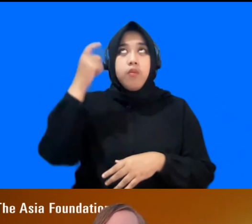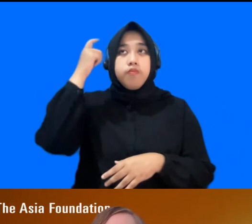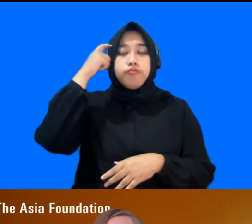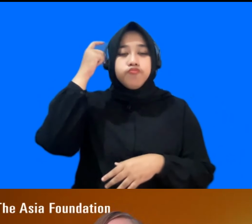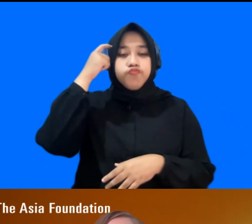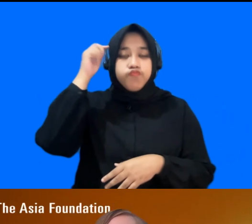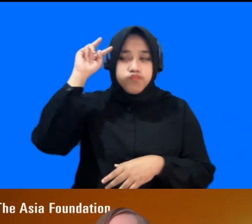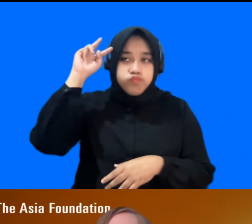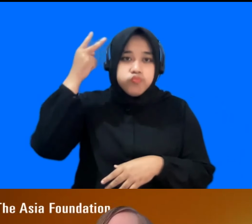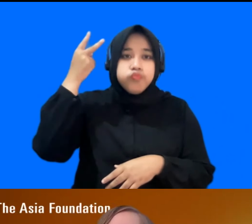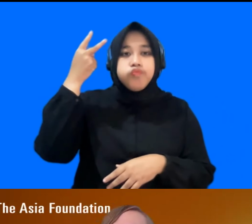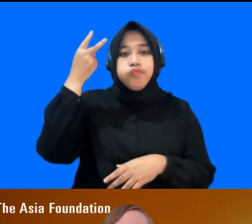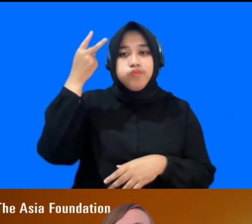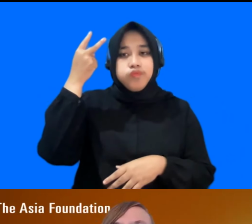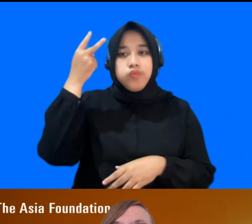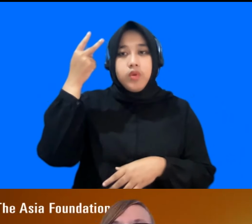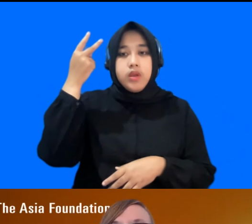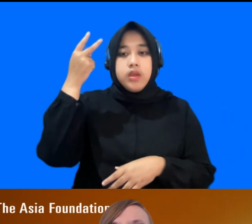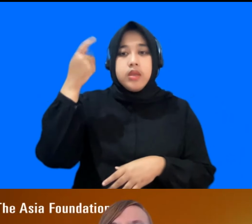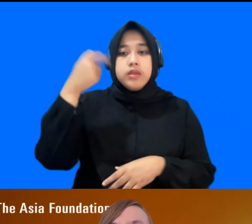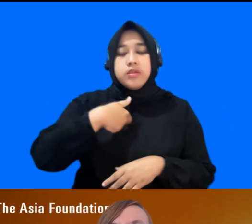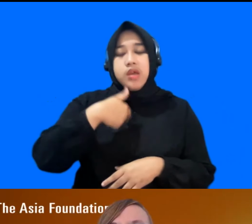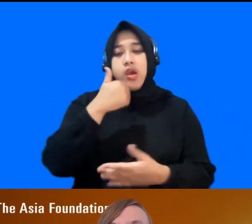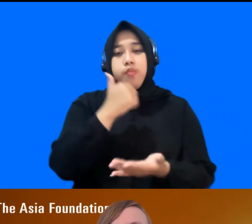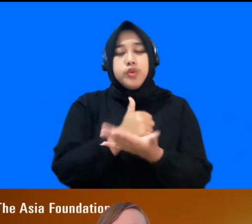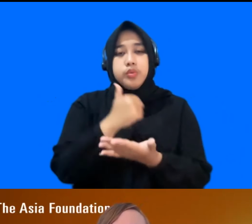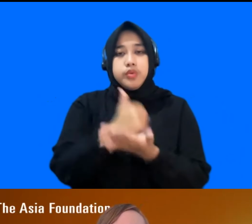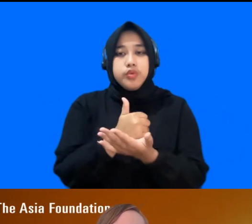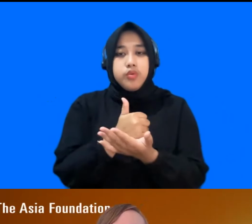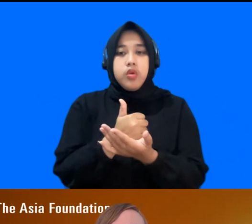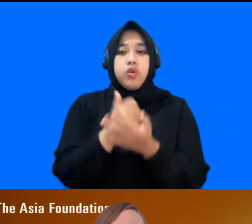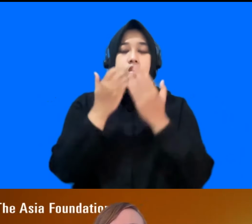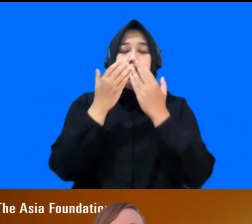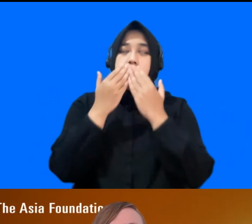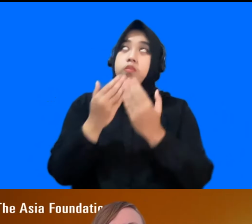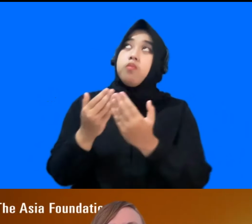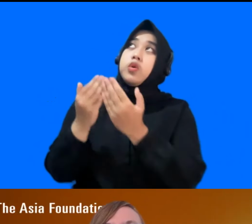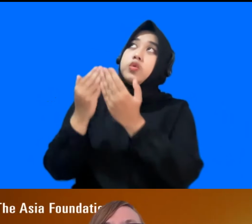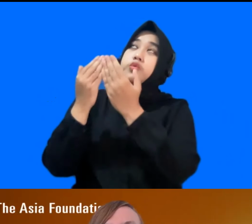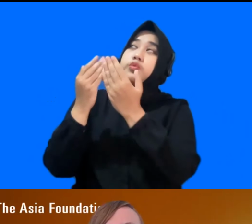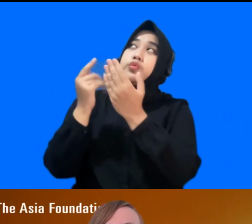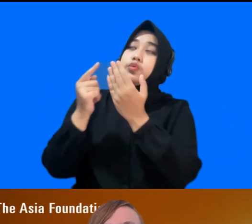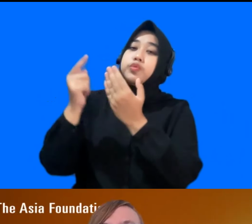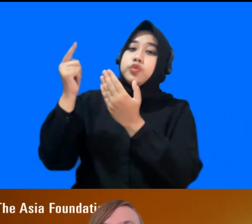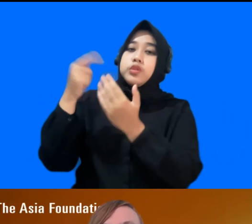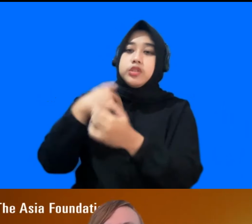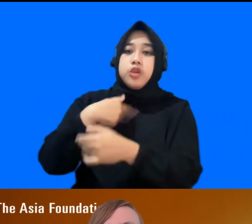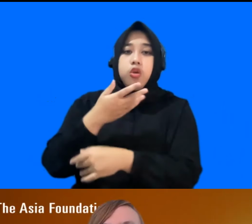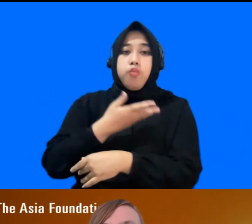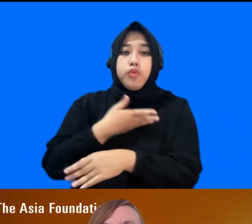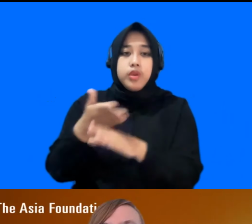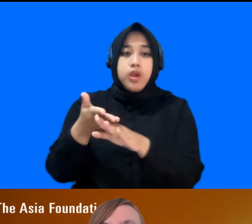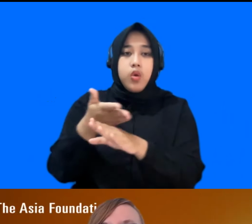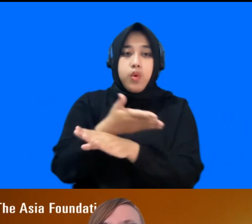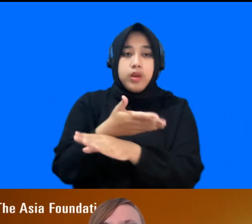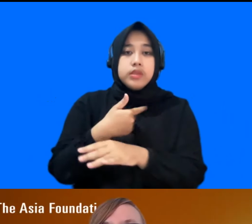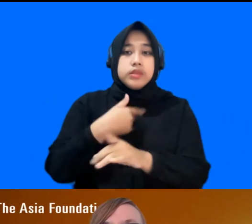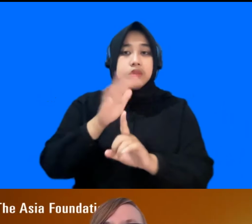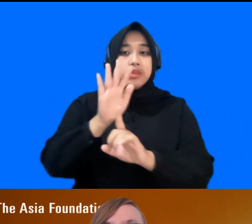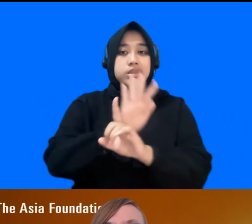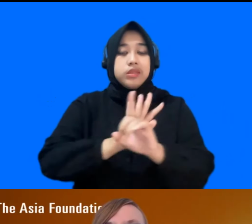I've been very blessed that even though I started from a very technical background, an engineering degree, a master's in